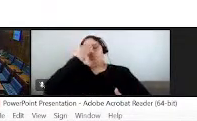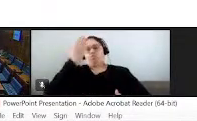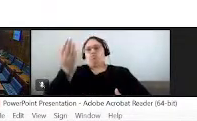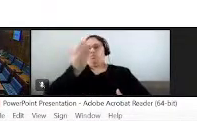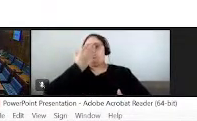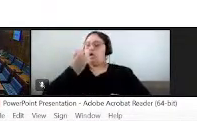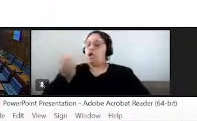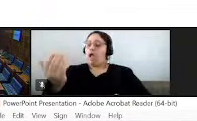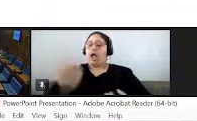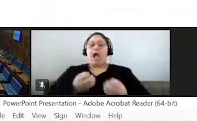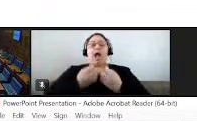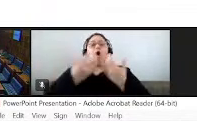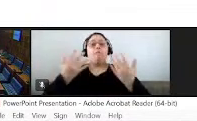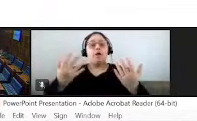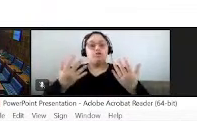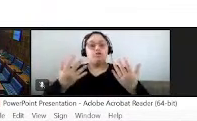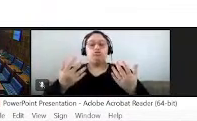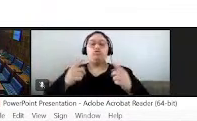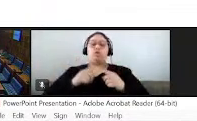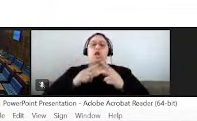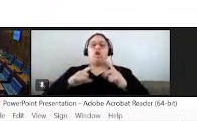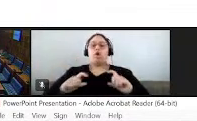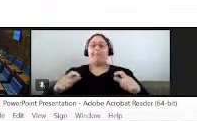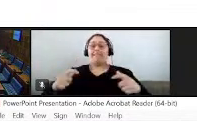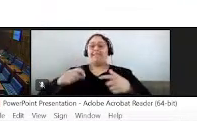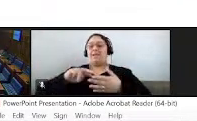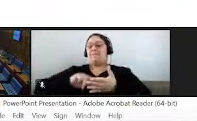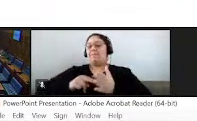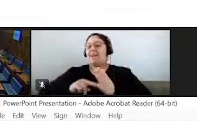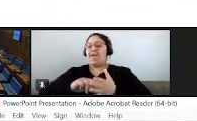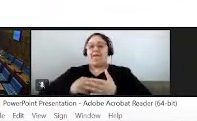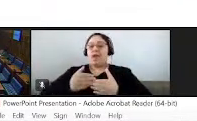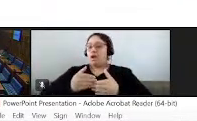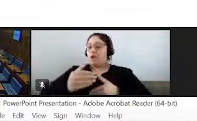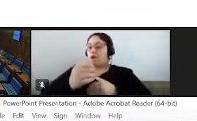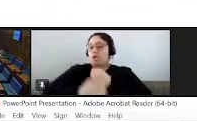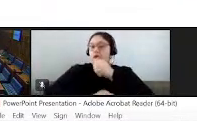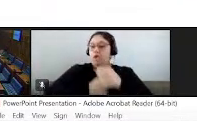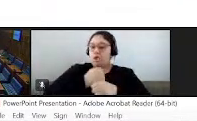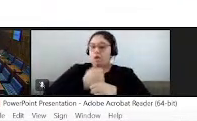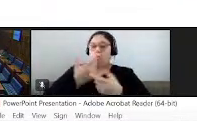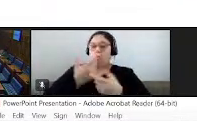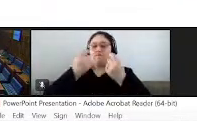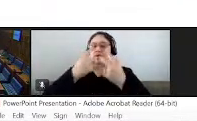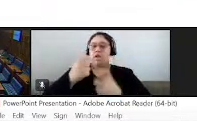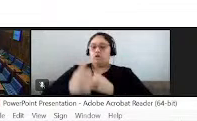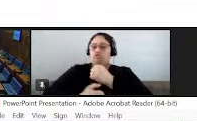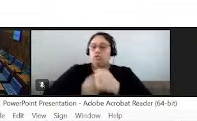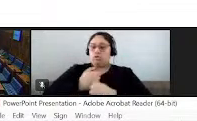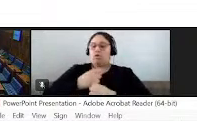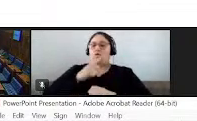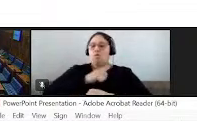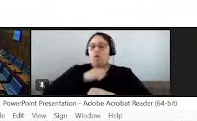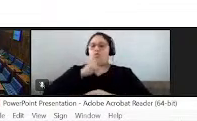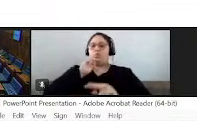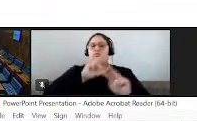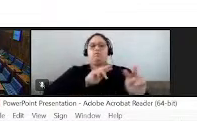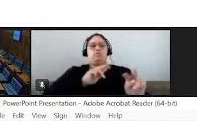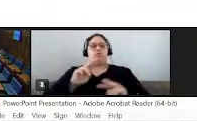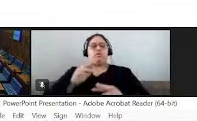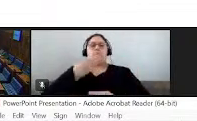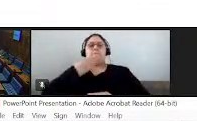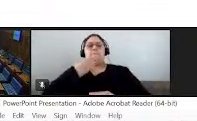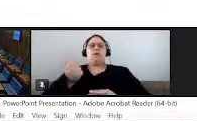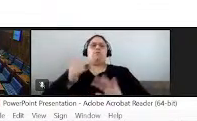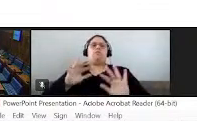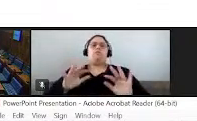how much or how is the committee planning its year or its financial year, so that we can see how best can